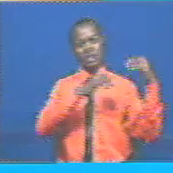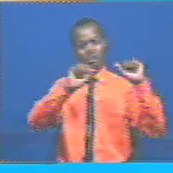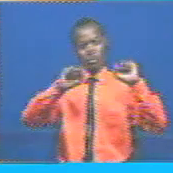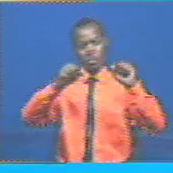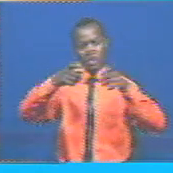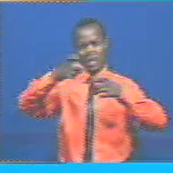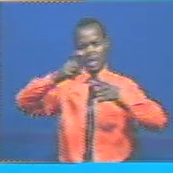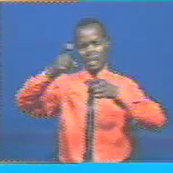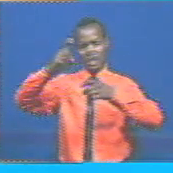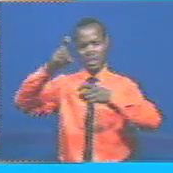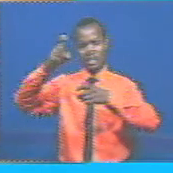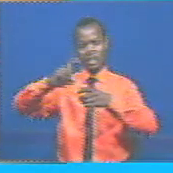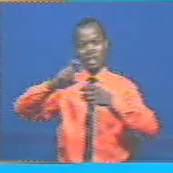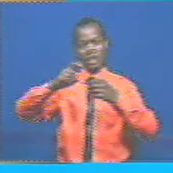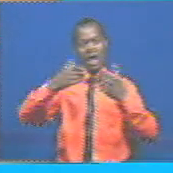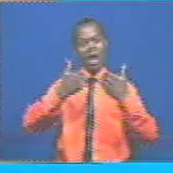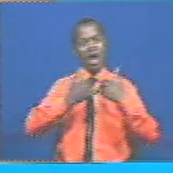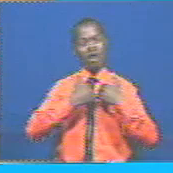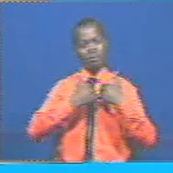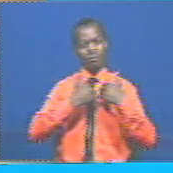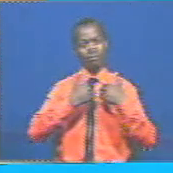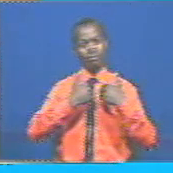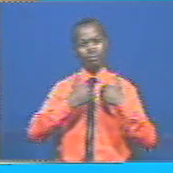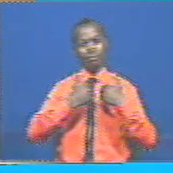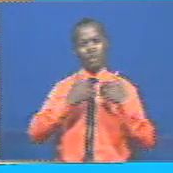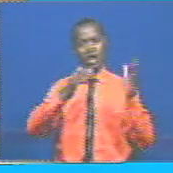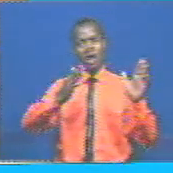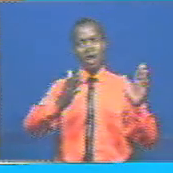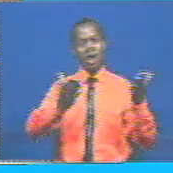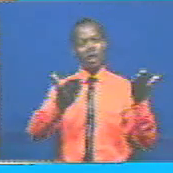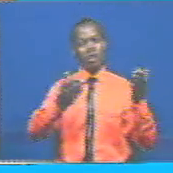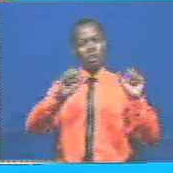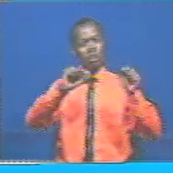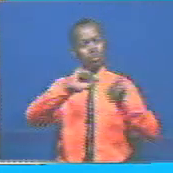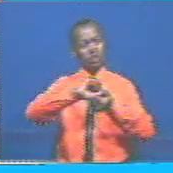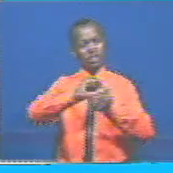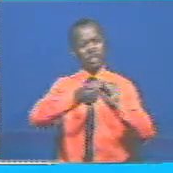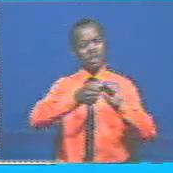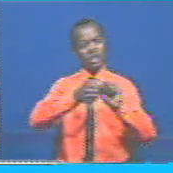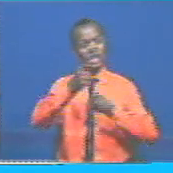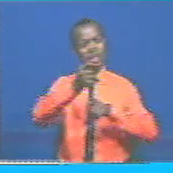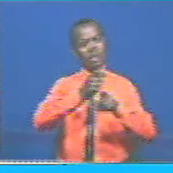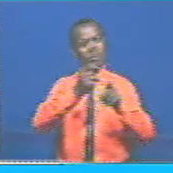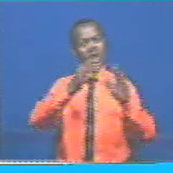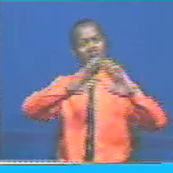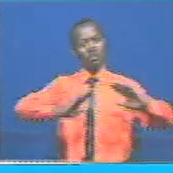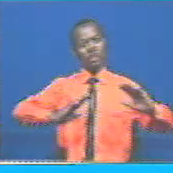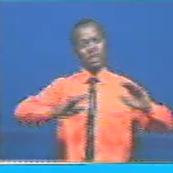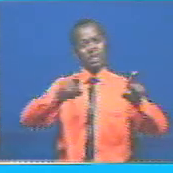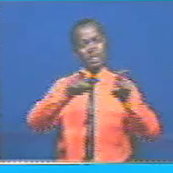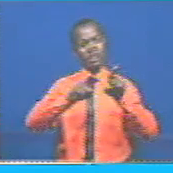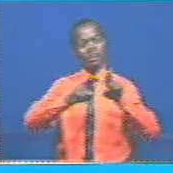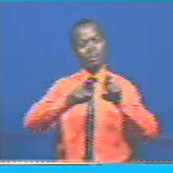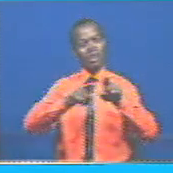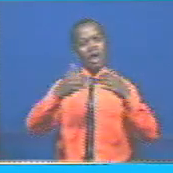view factored in how is going to change in terms of housing and of course where there's a